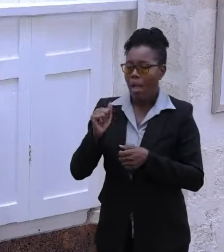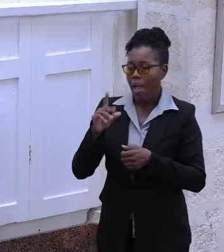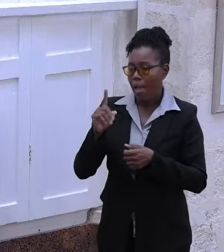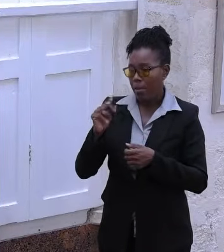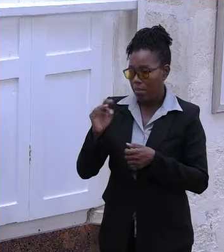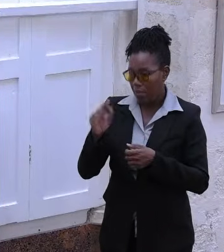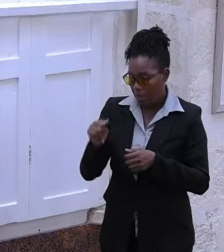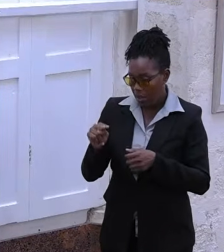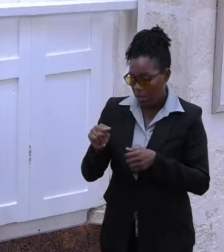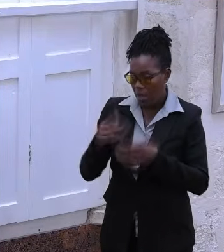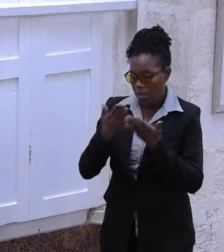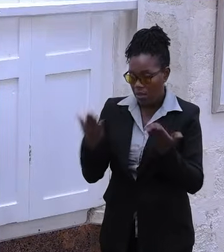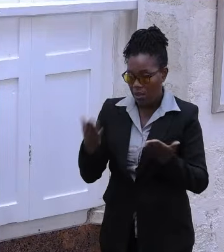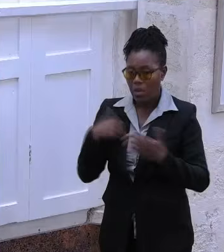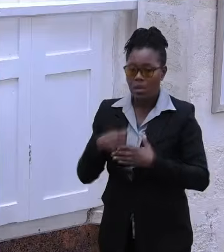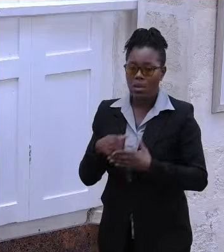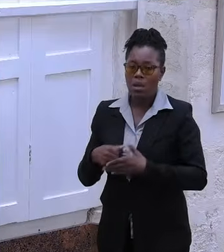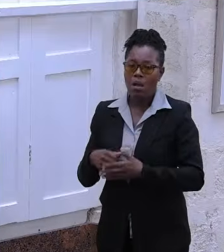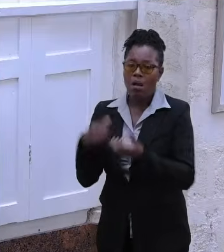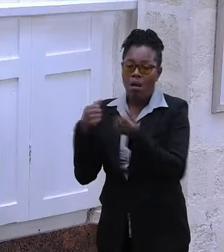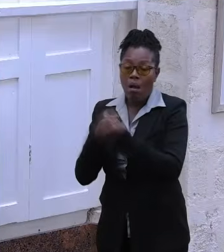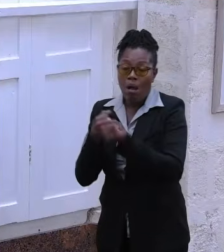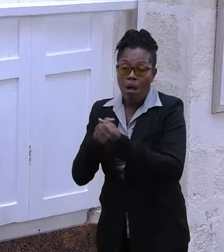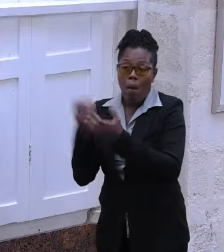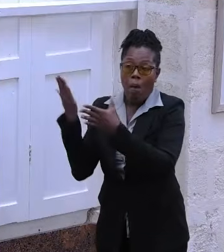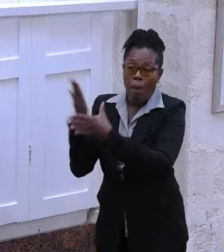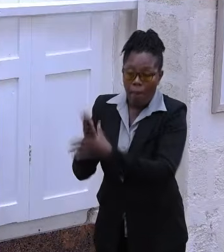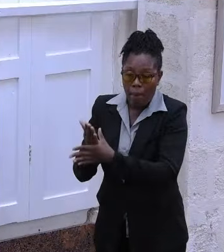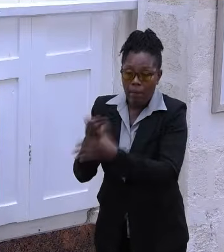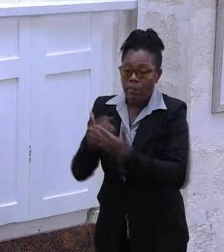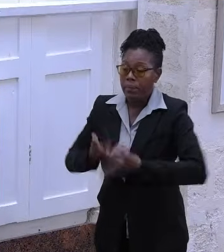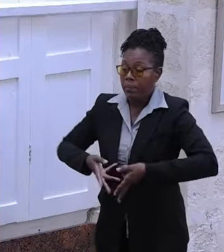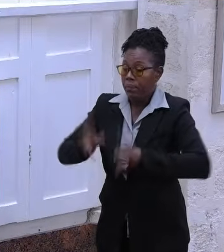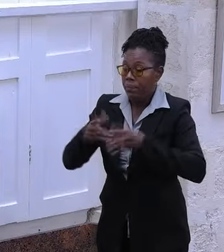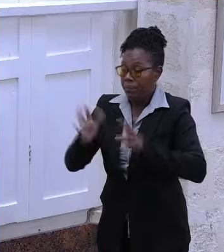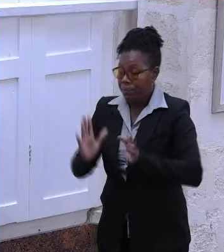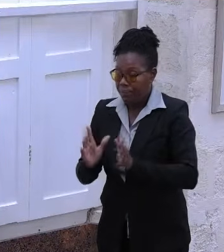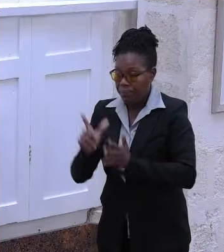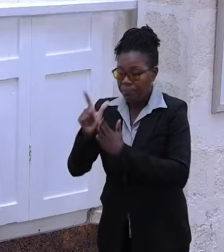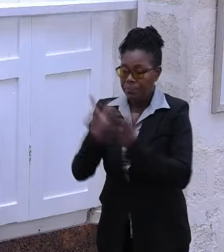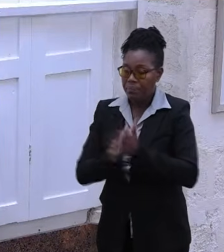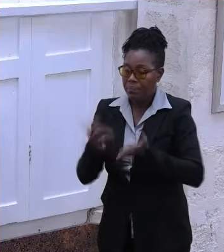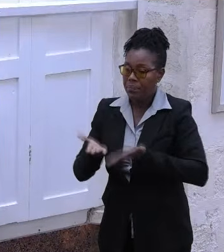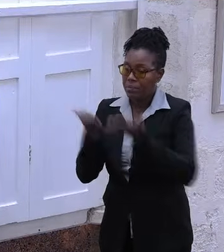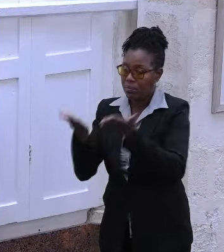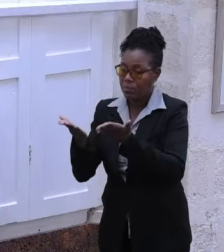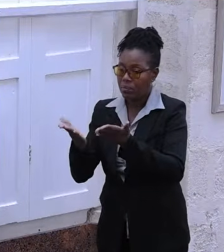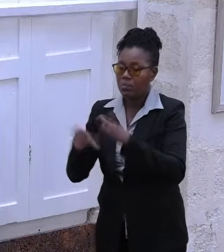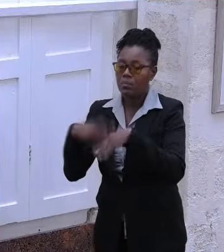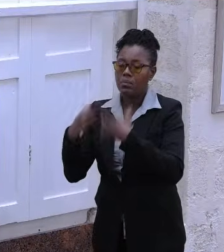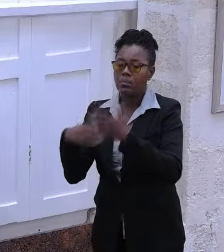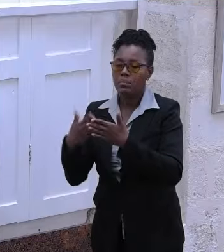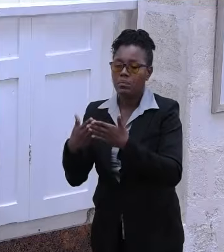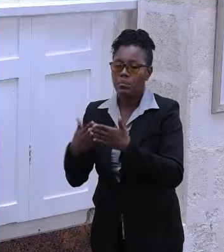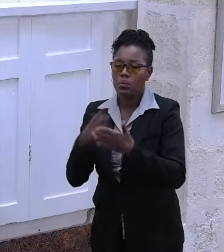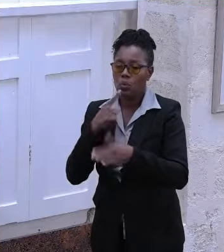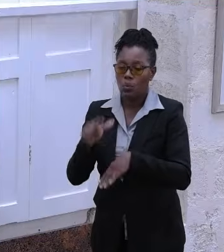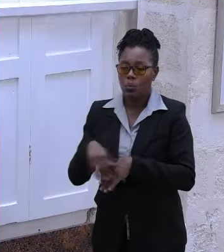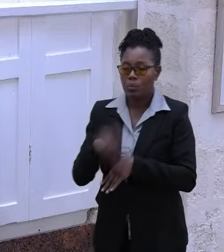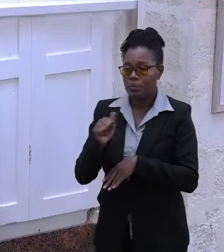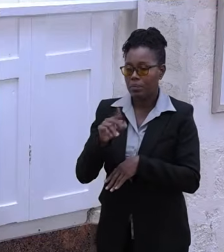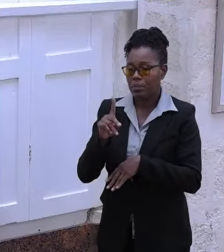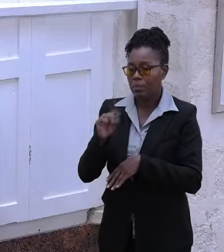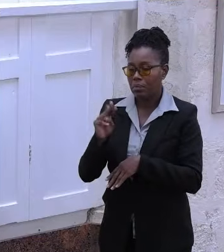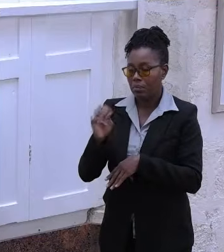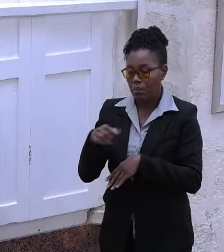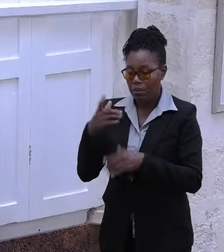and interventions that allow us, from the legislation to the actual administration by immigration